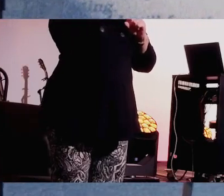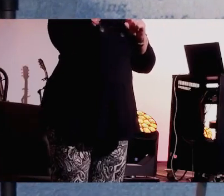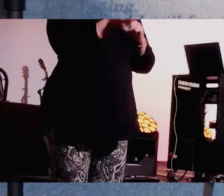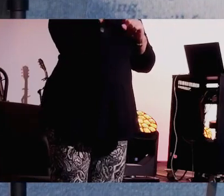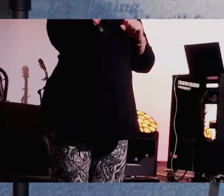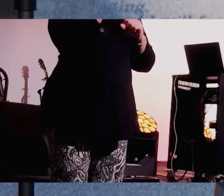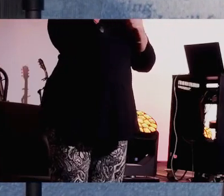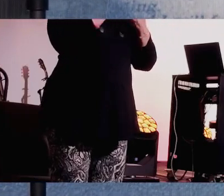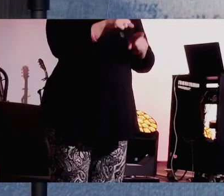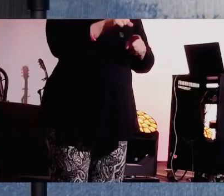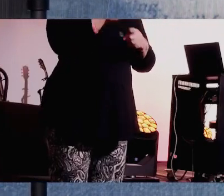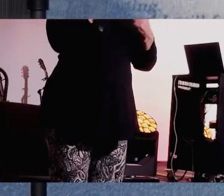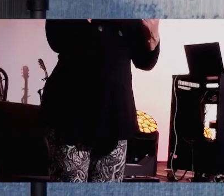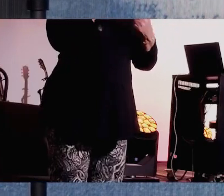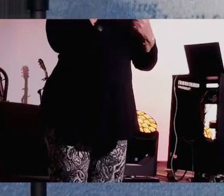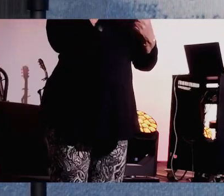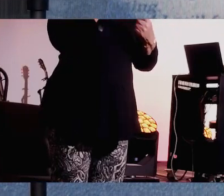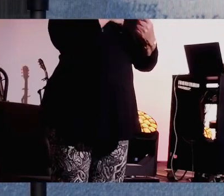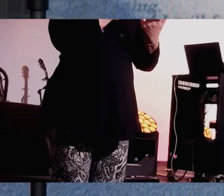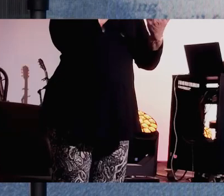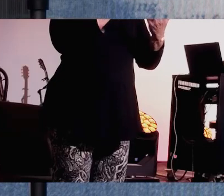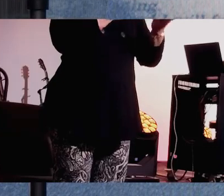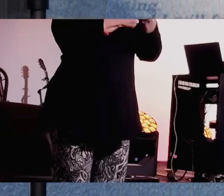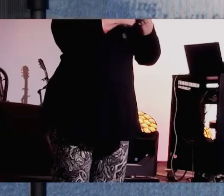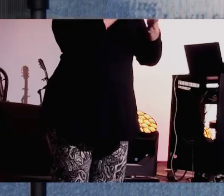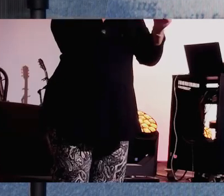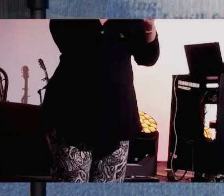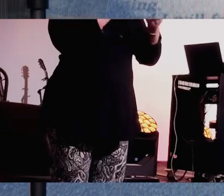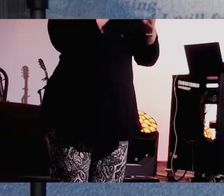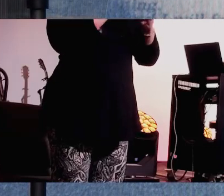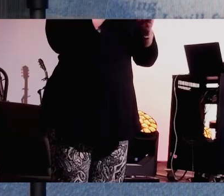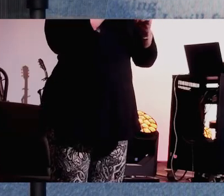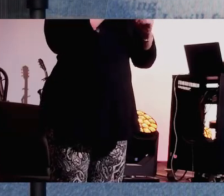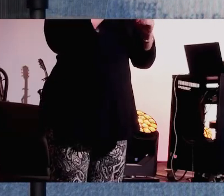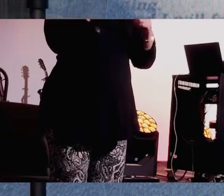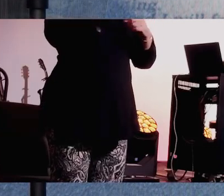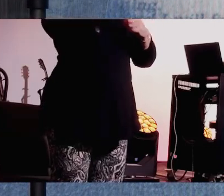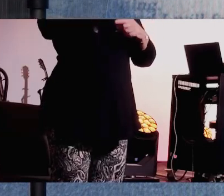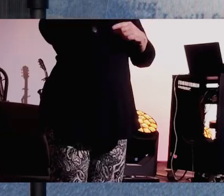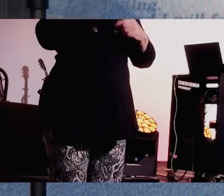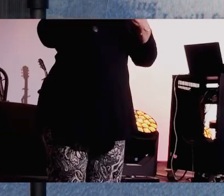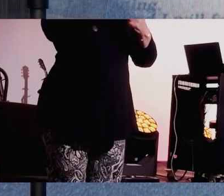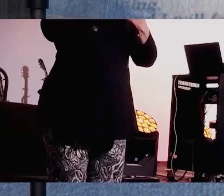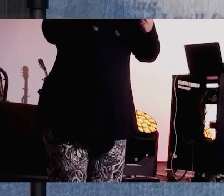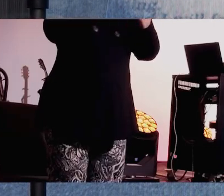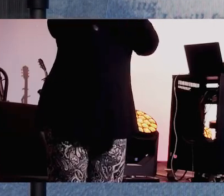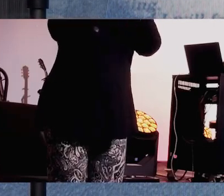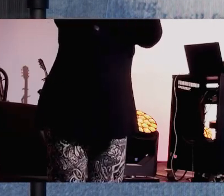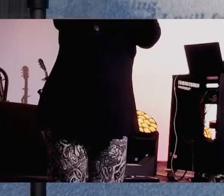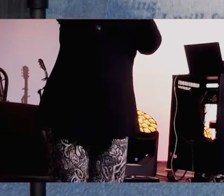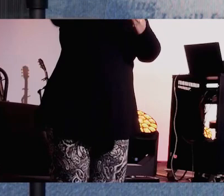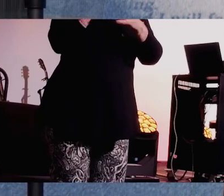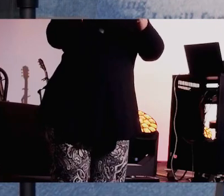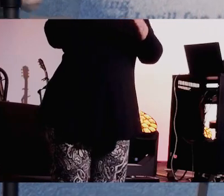does, when we were talking, and, well, you know, I really would like to be closer to God, but, you know, I just don't